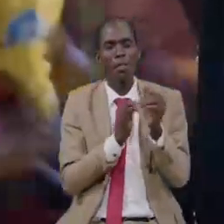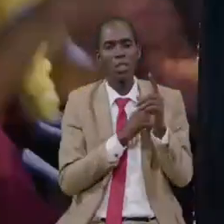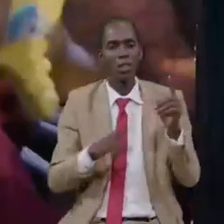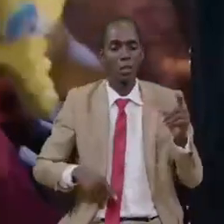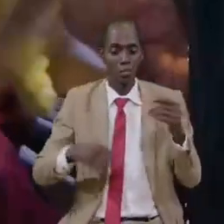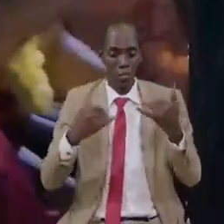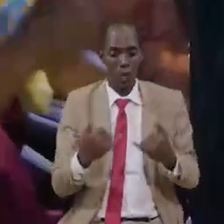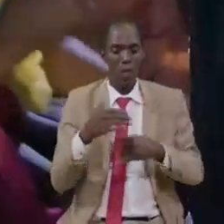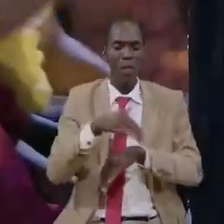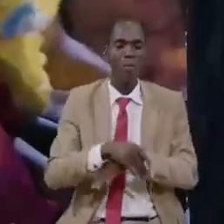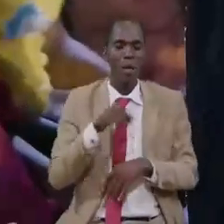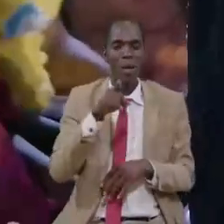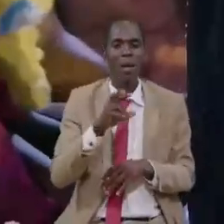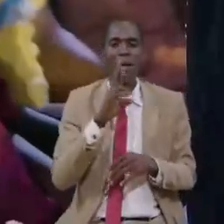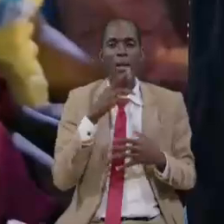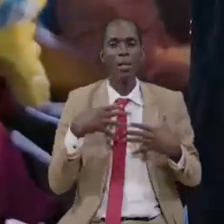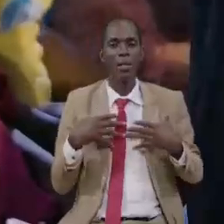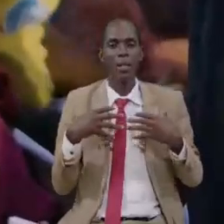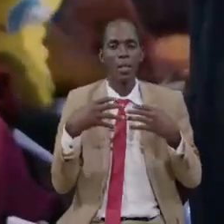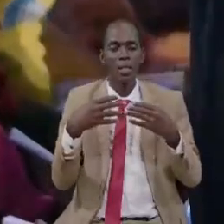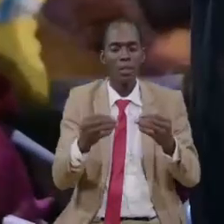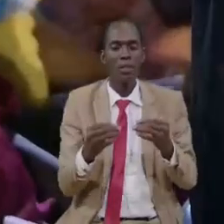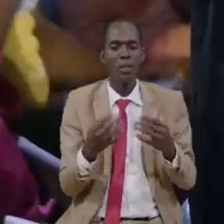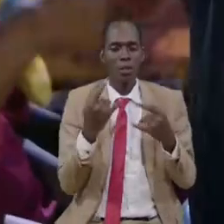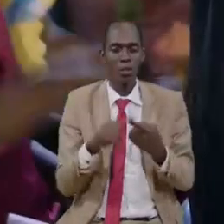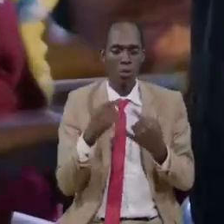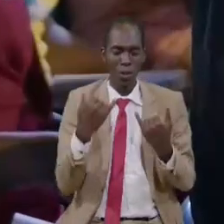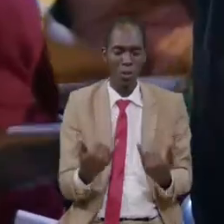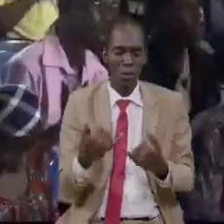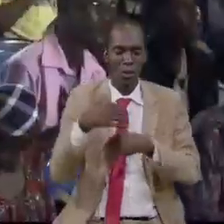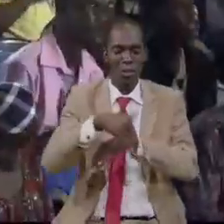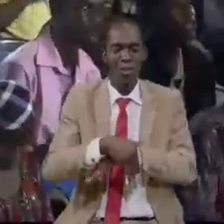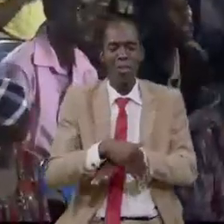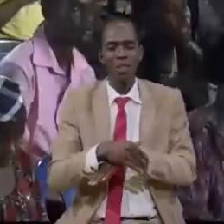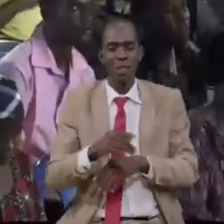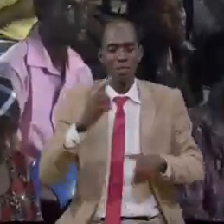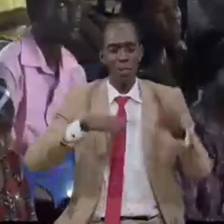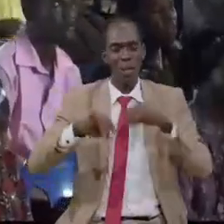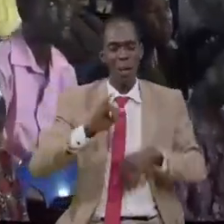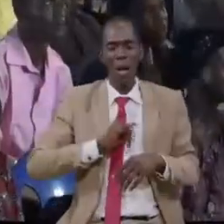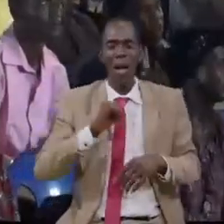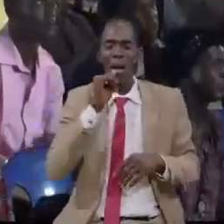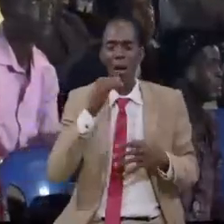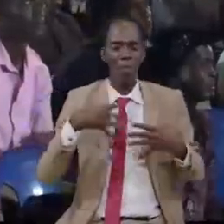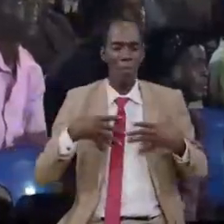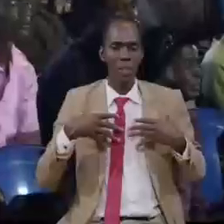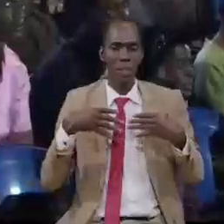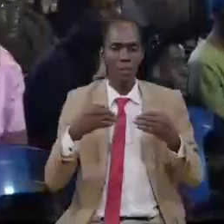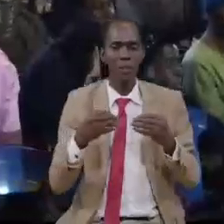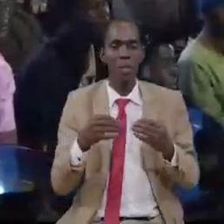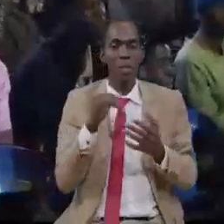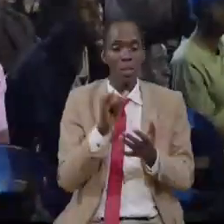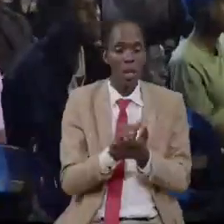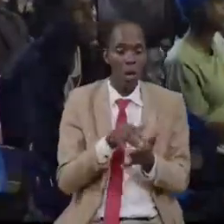healed. Praise the Lord, tonight I am healed. That weakness will pass away from